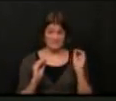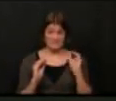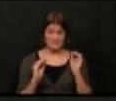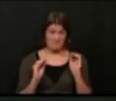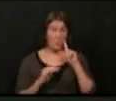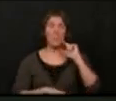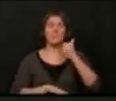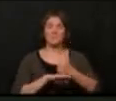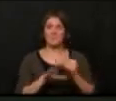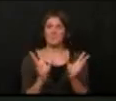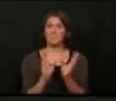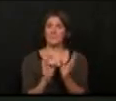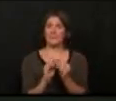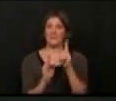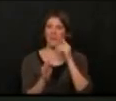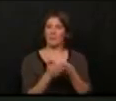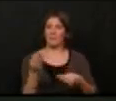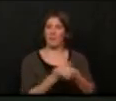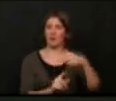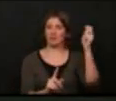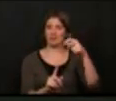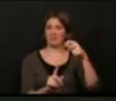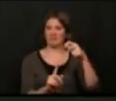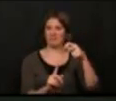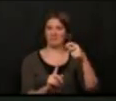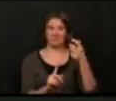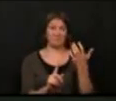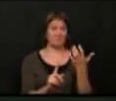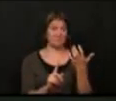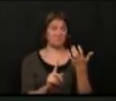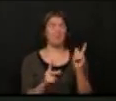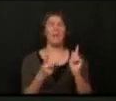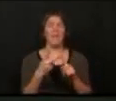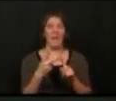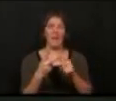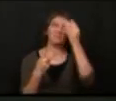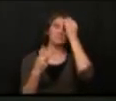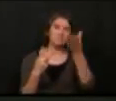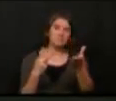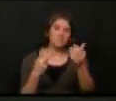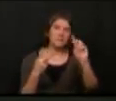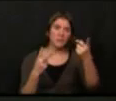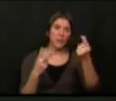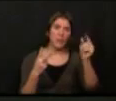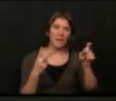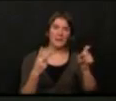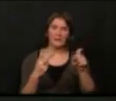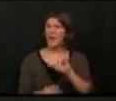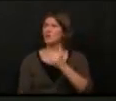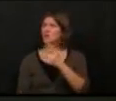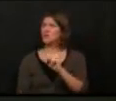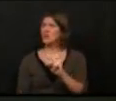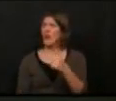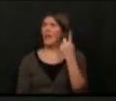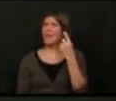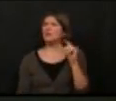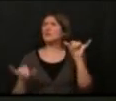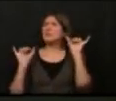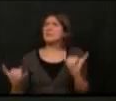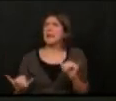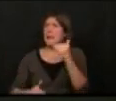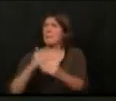meeting, besides having now set this tenor? Well, we've got a good template from what we had last year, so,